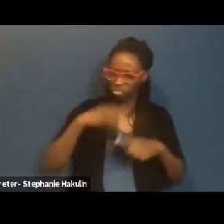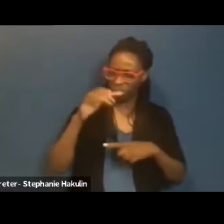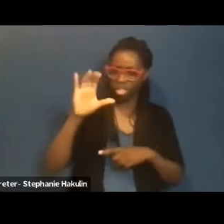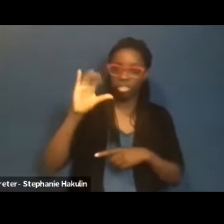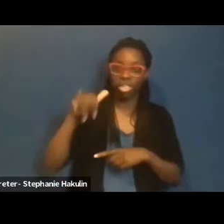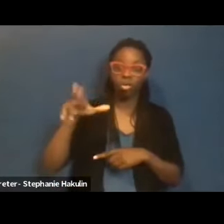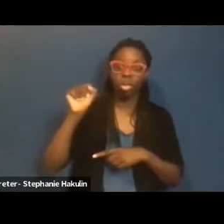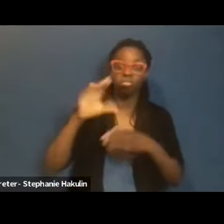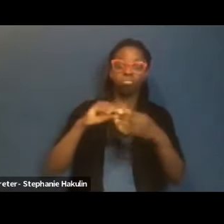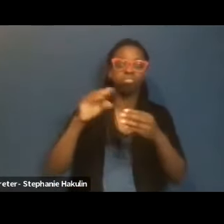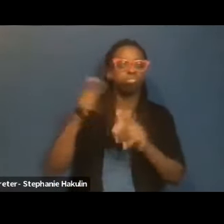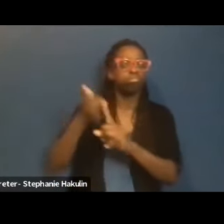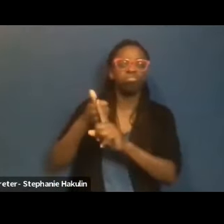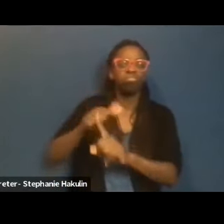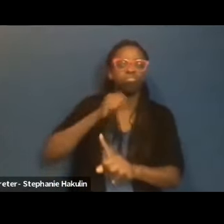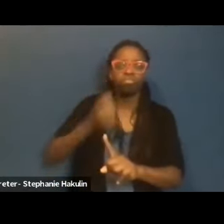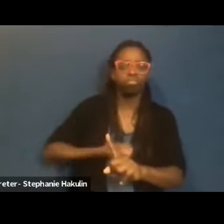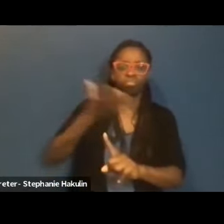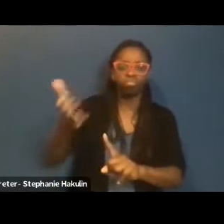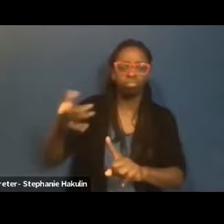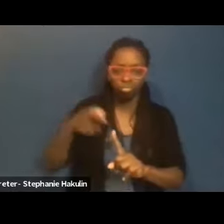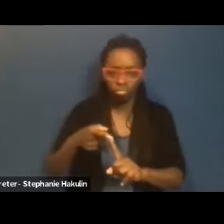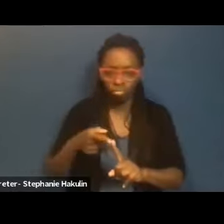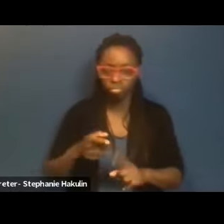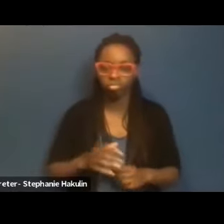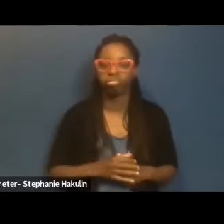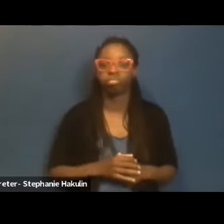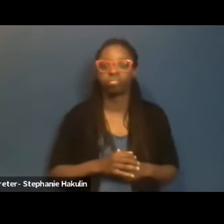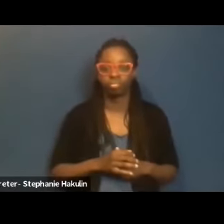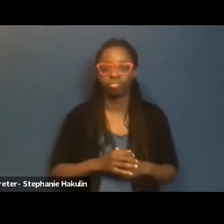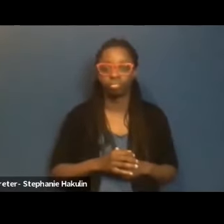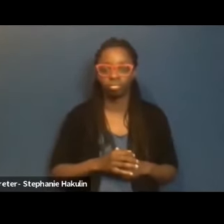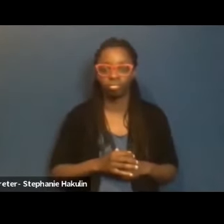favorite one. I mean, wouldn't you want to fly? But